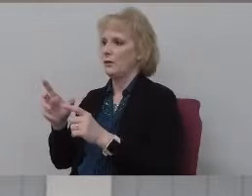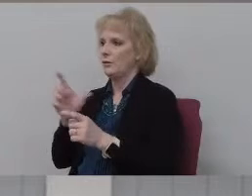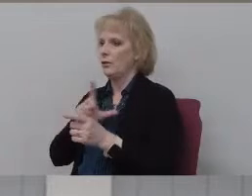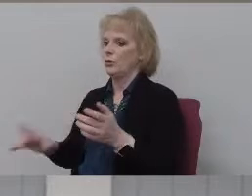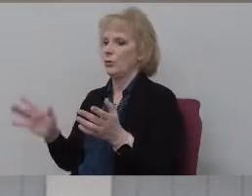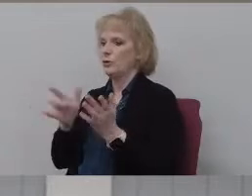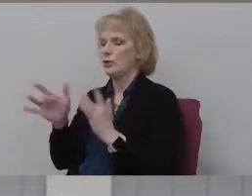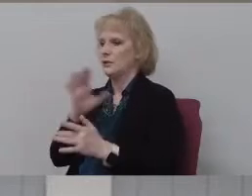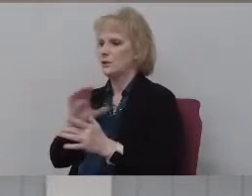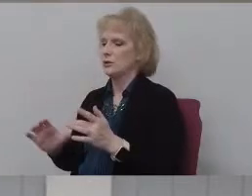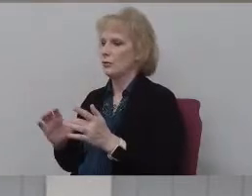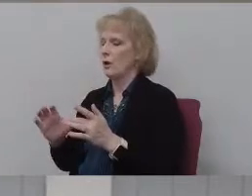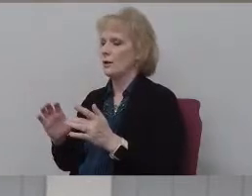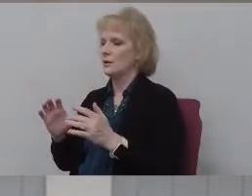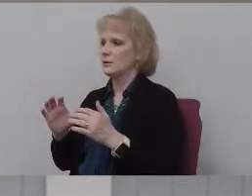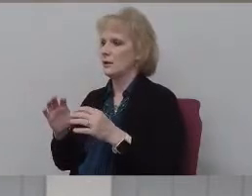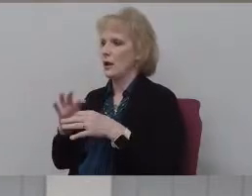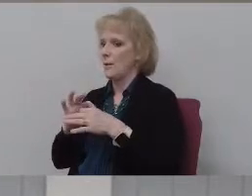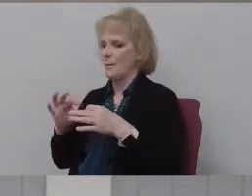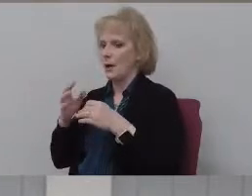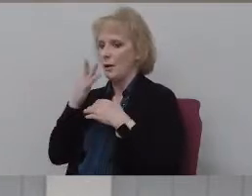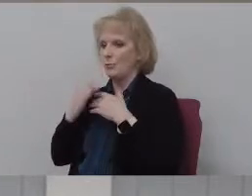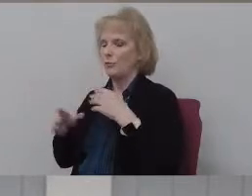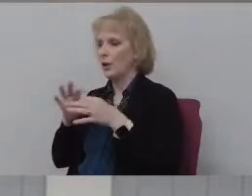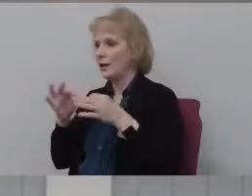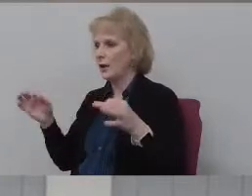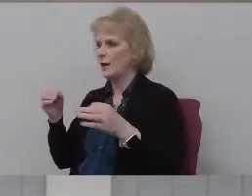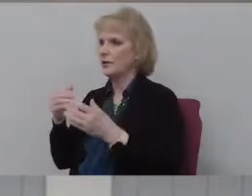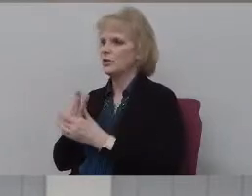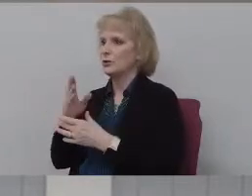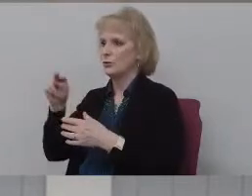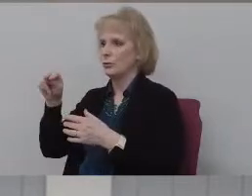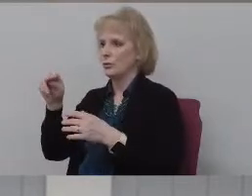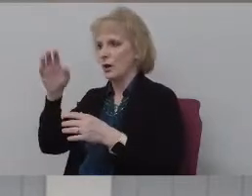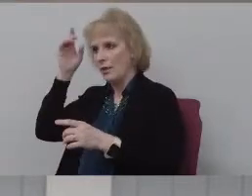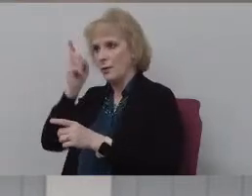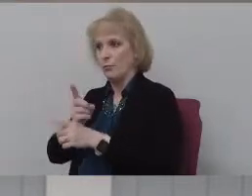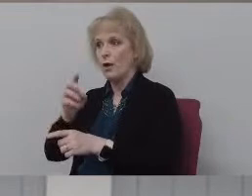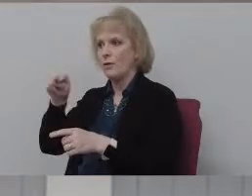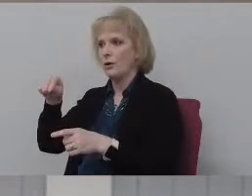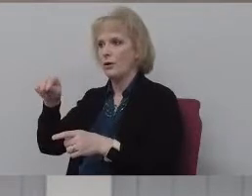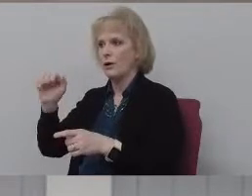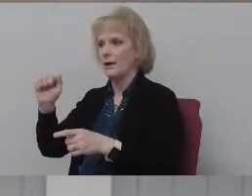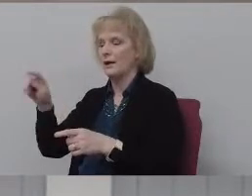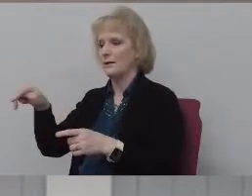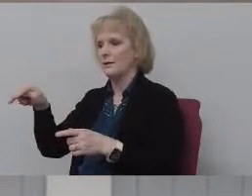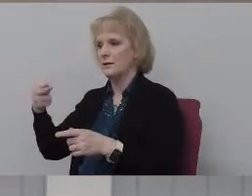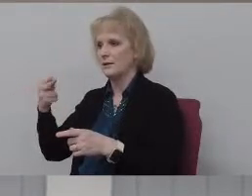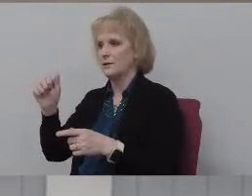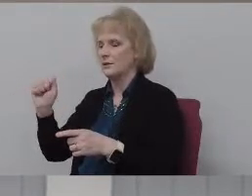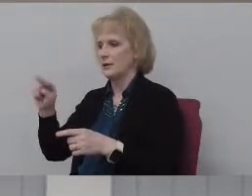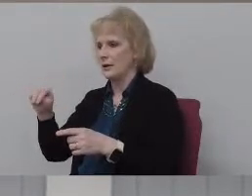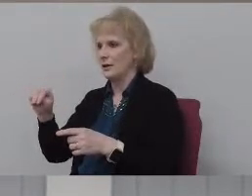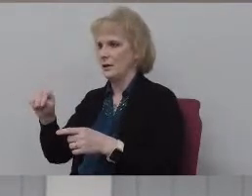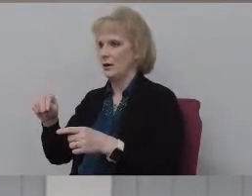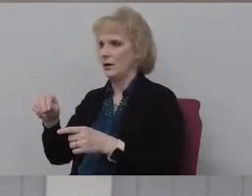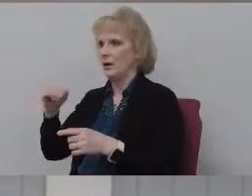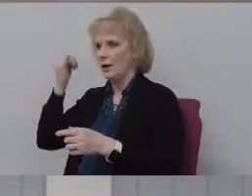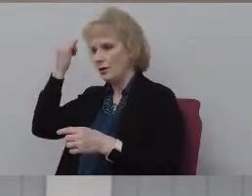Solomon's brother Nathan. So I think that's interesting too. You've got Joseph and Mary, who are